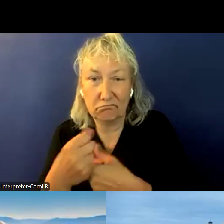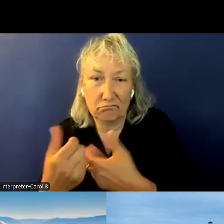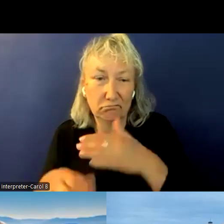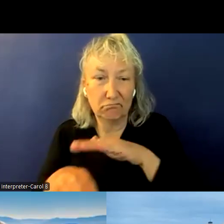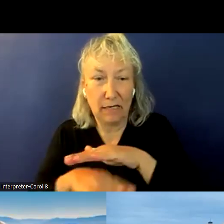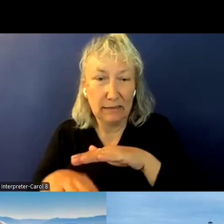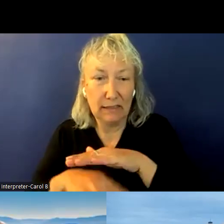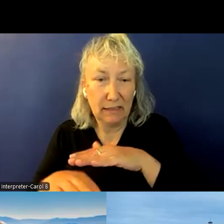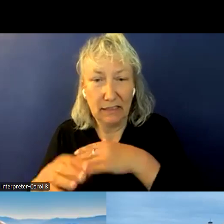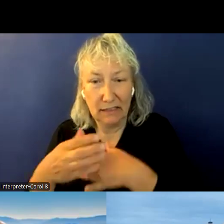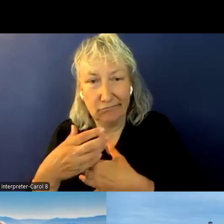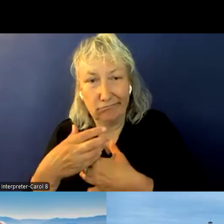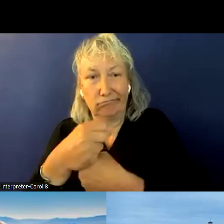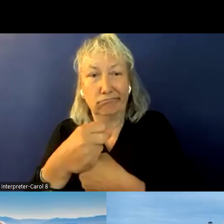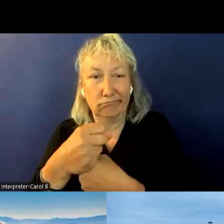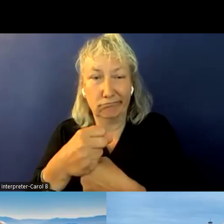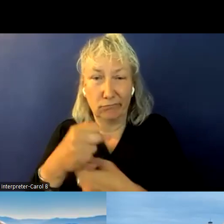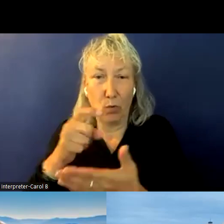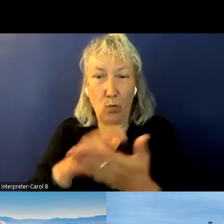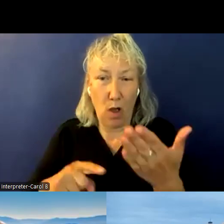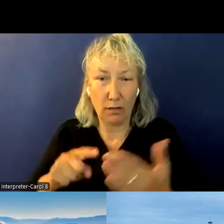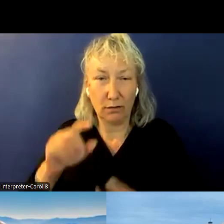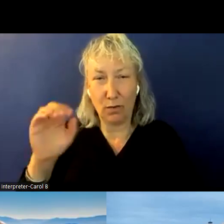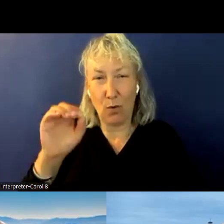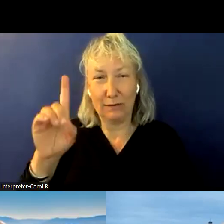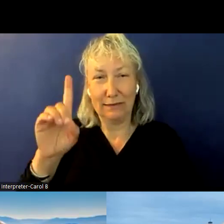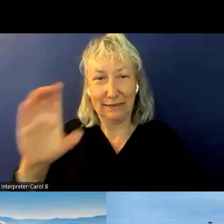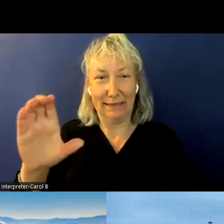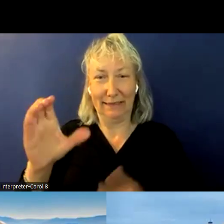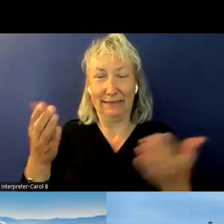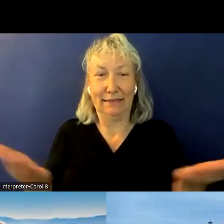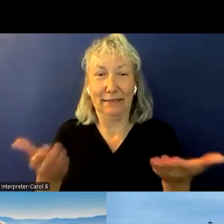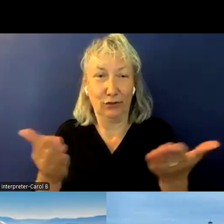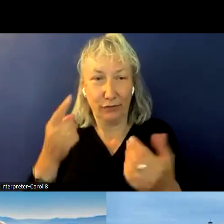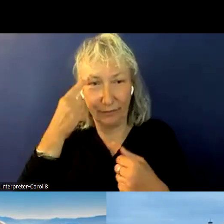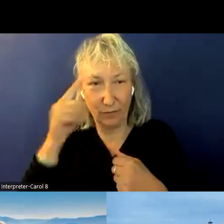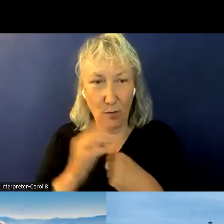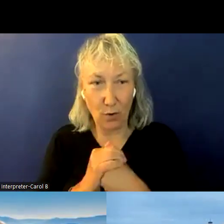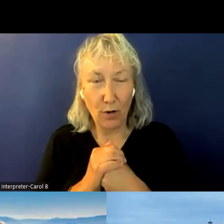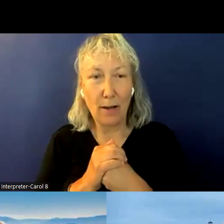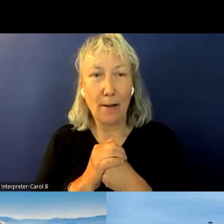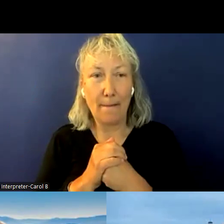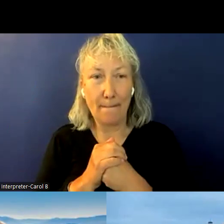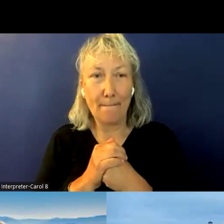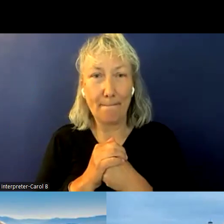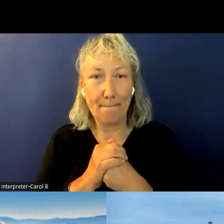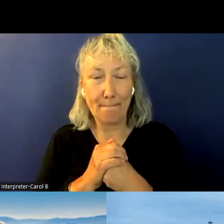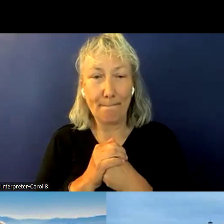description of what the ODC does. And with that, I'd like to turn back to Joseph.